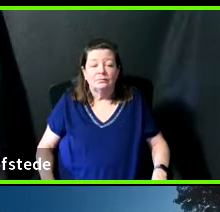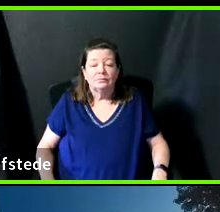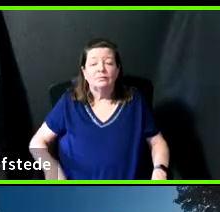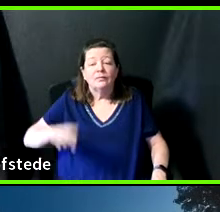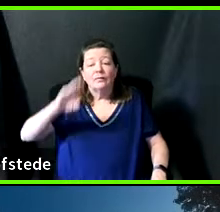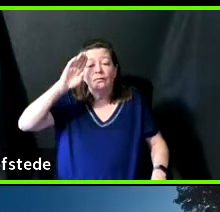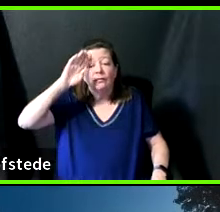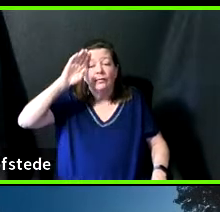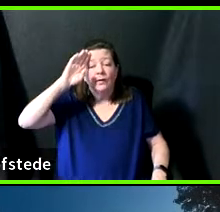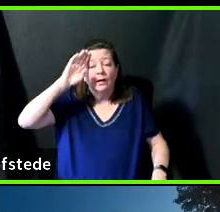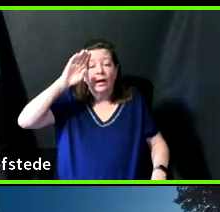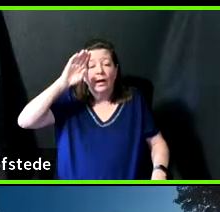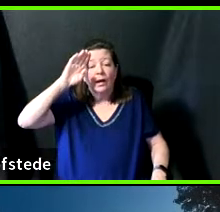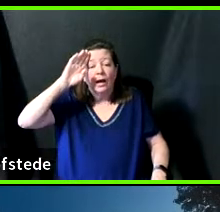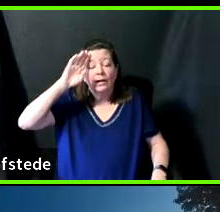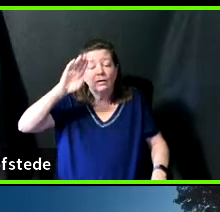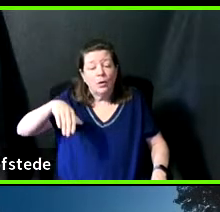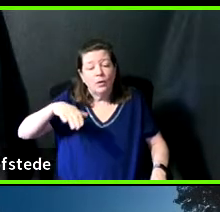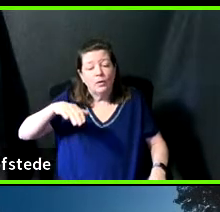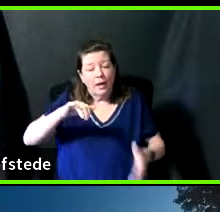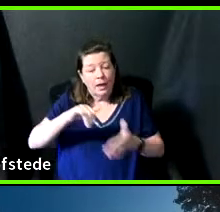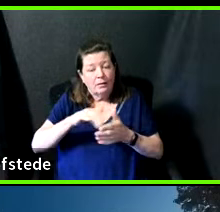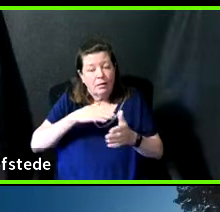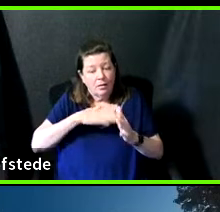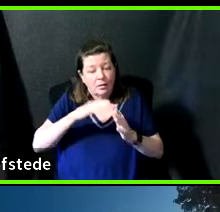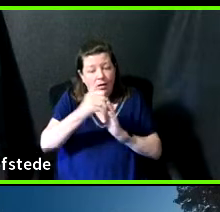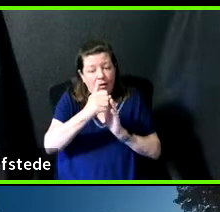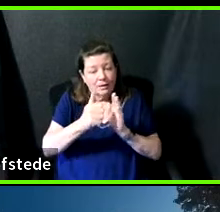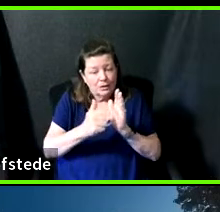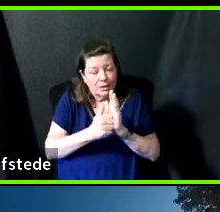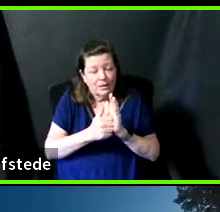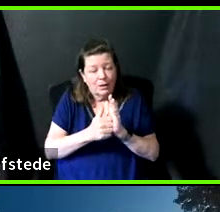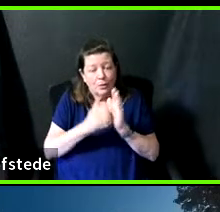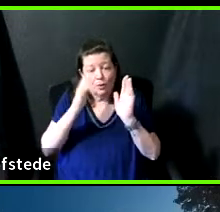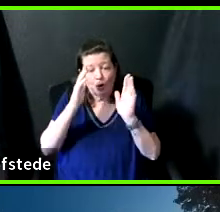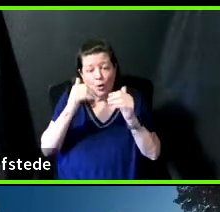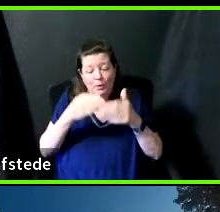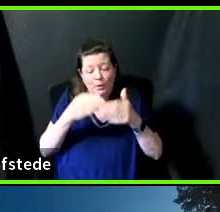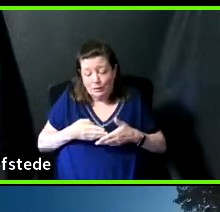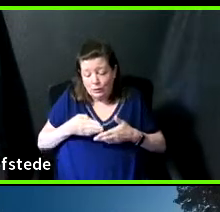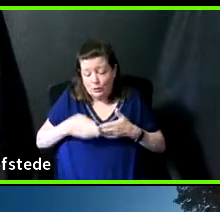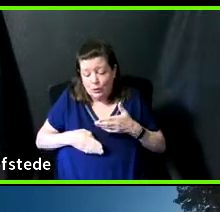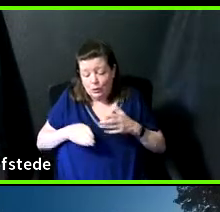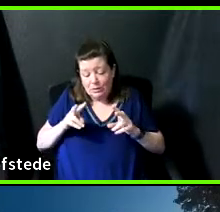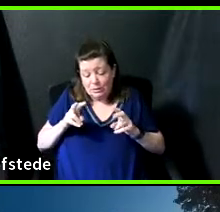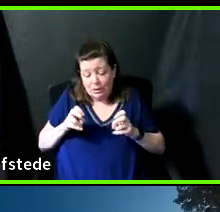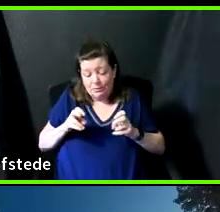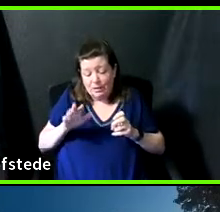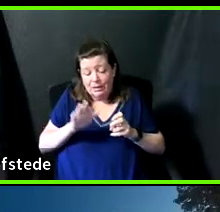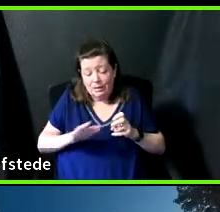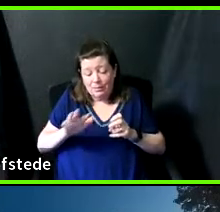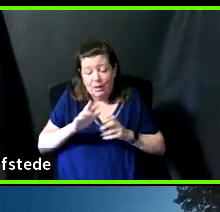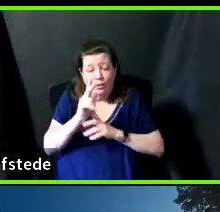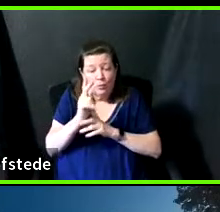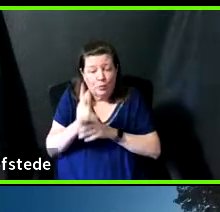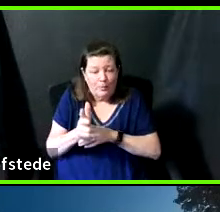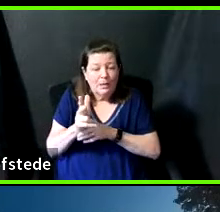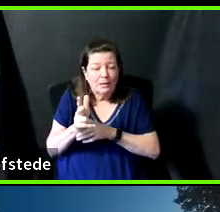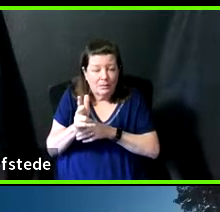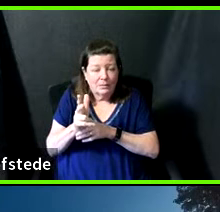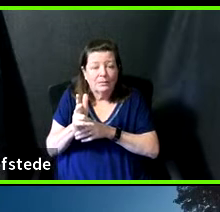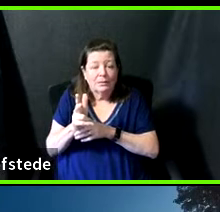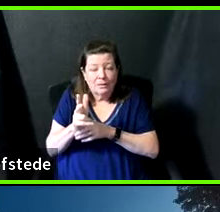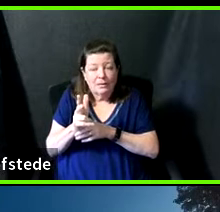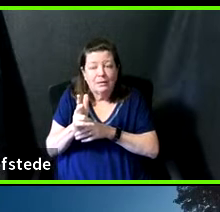our annotated agenda, we were hoping to wrap up this topic in about 3 minutes. So there are a